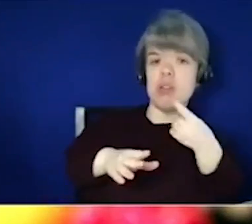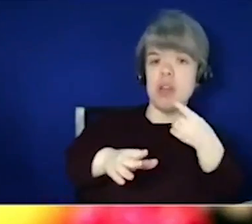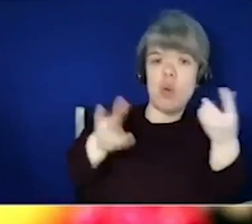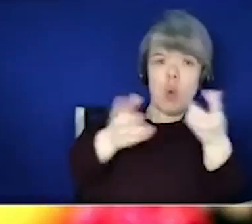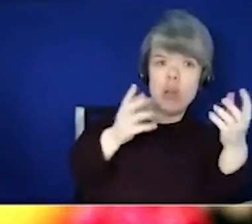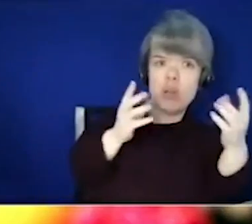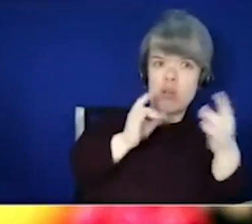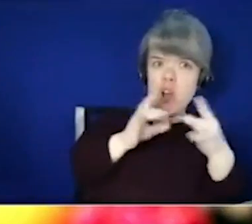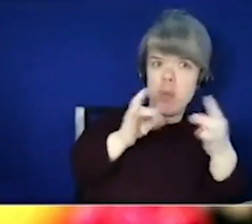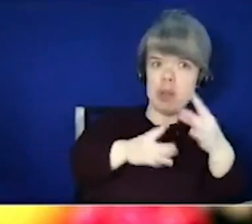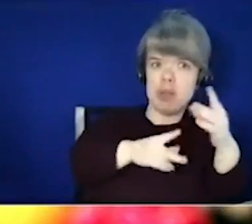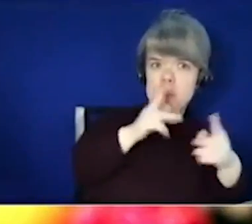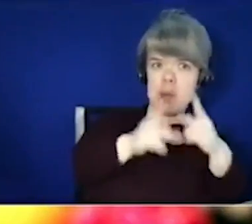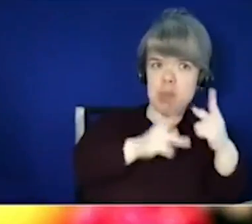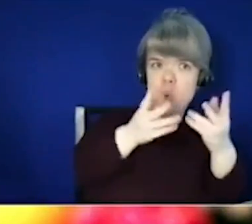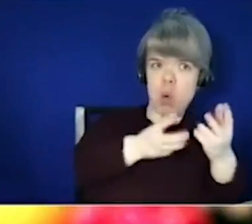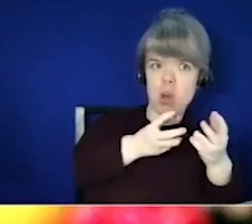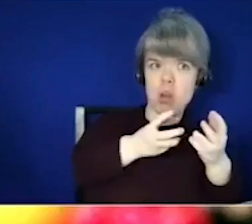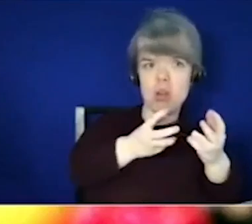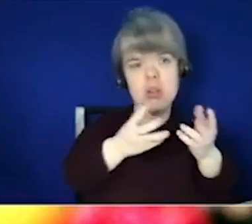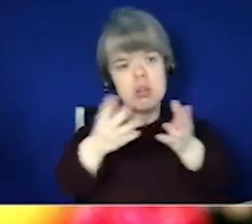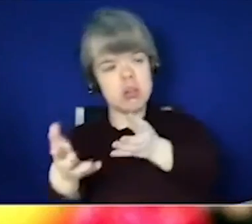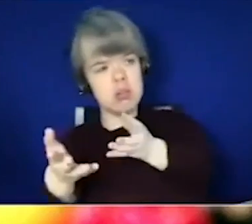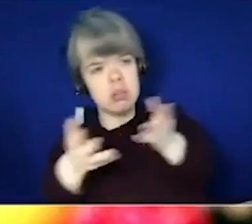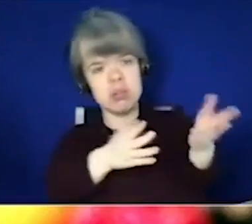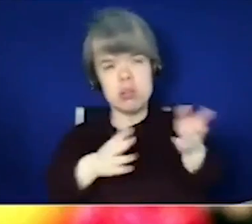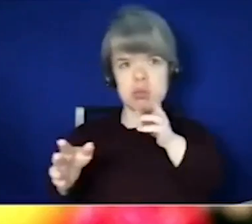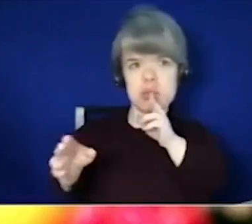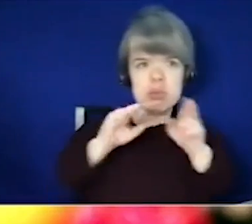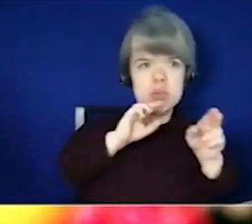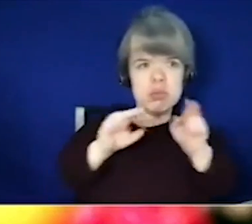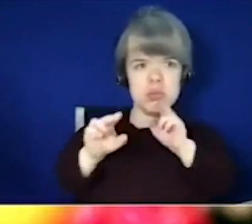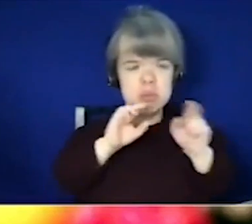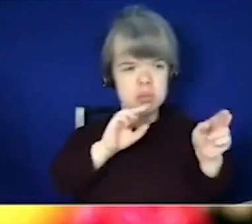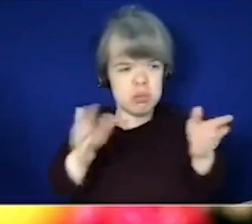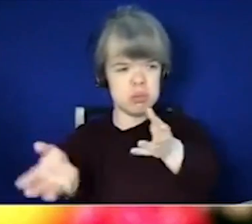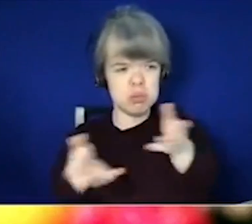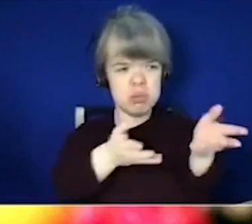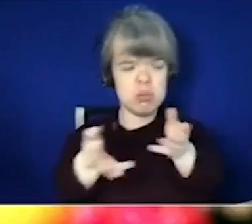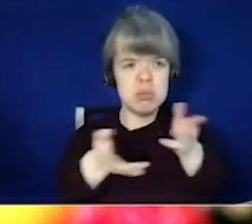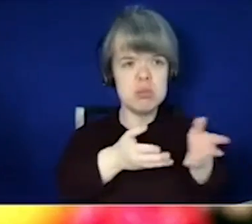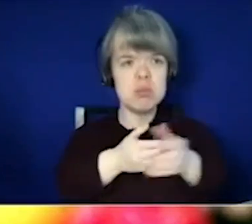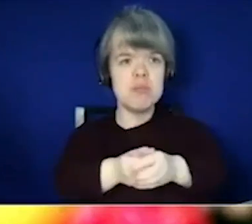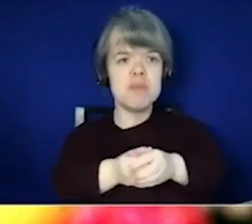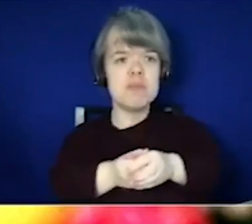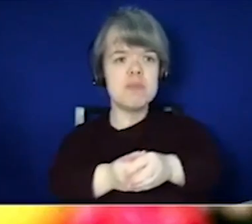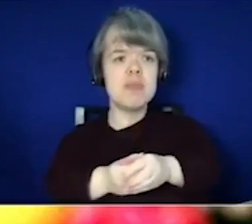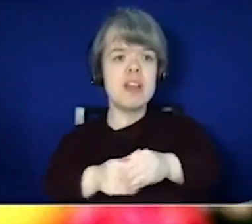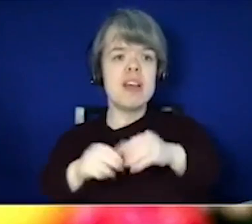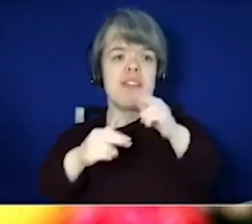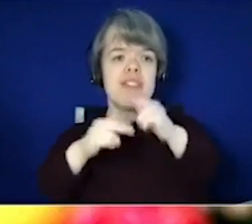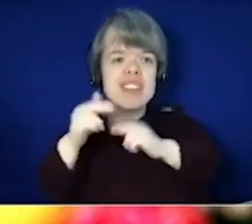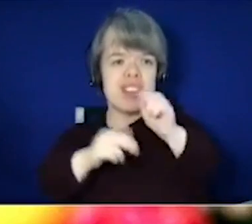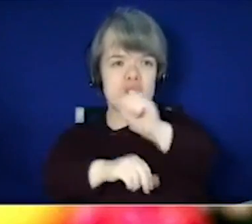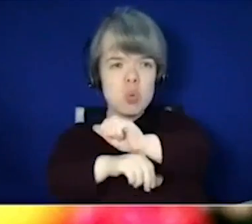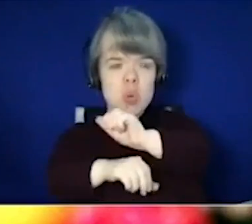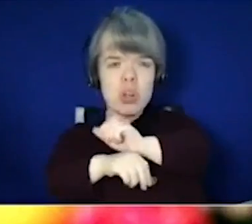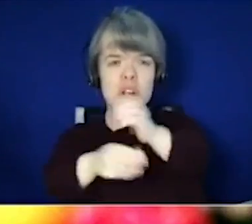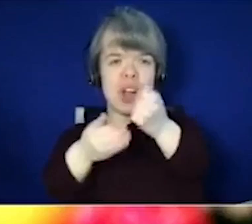that everything gets negotiated at the bargaining table. So once a union is voted in and certified, the company and then